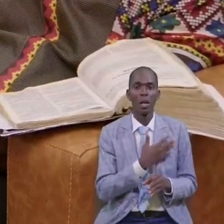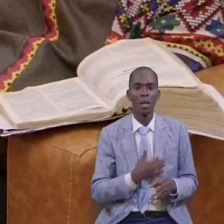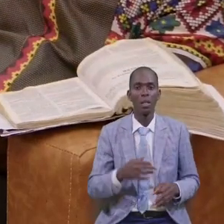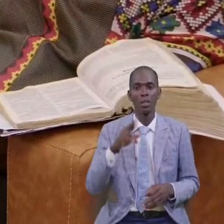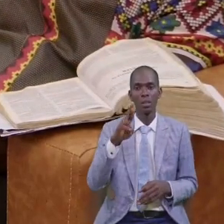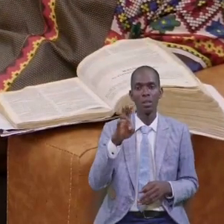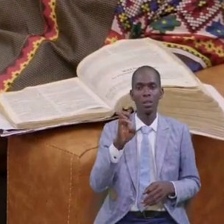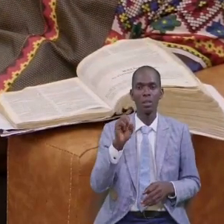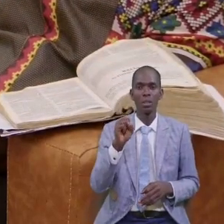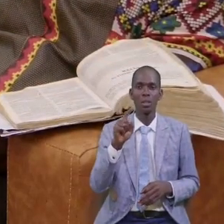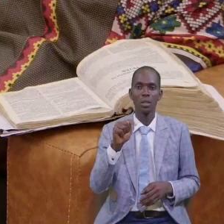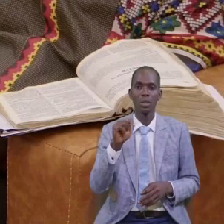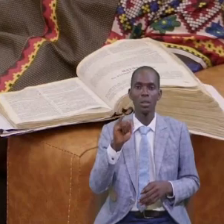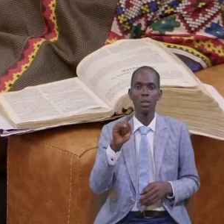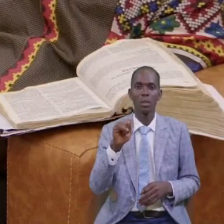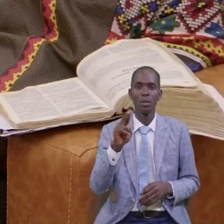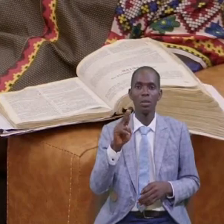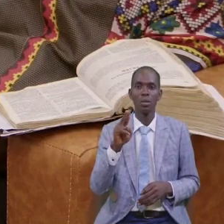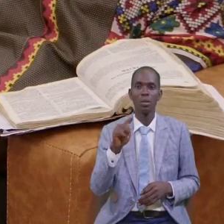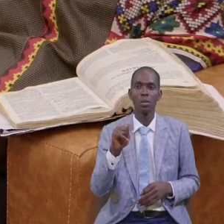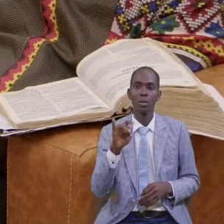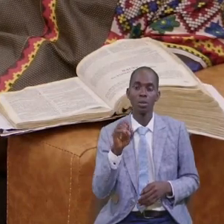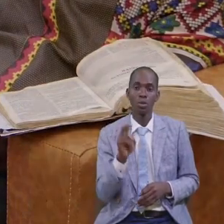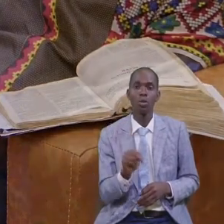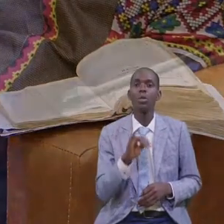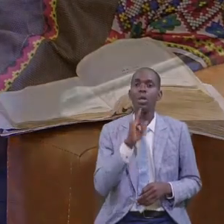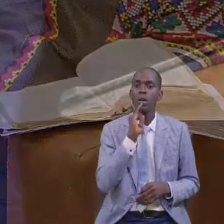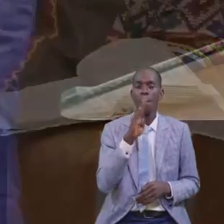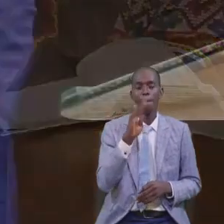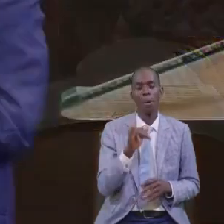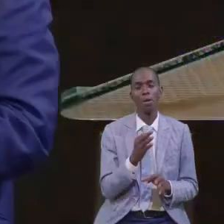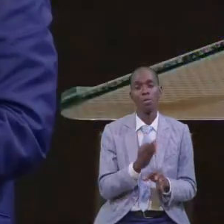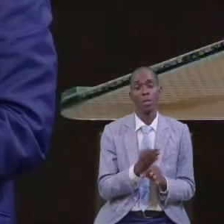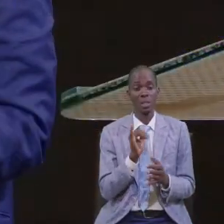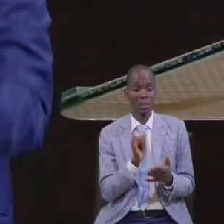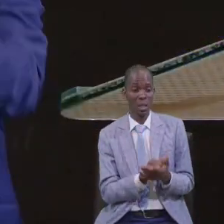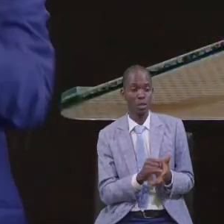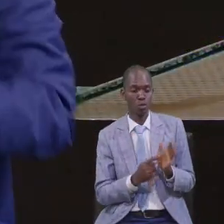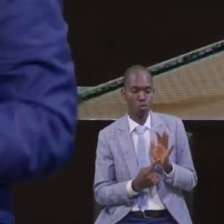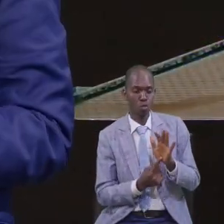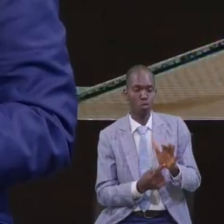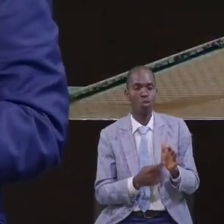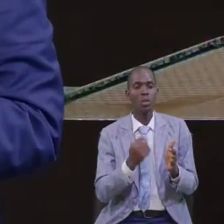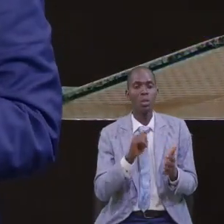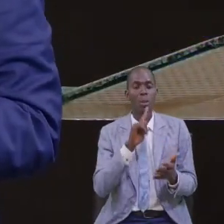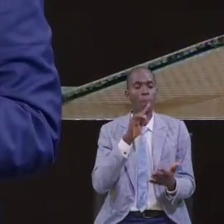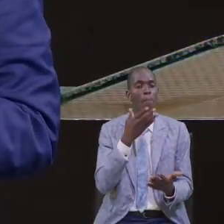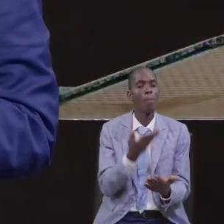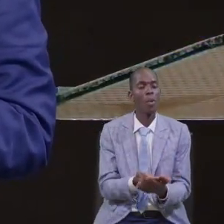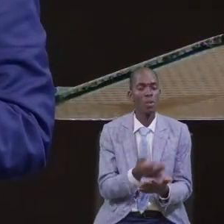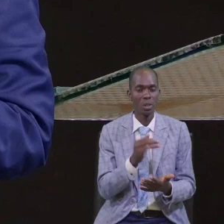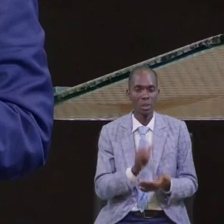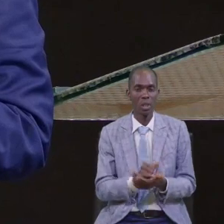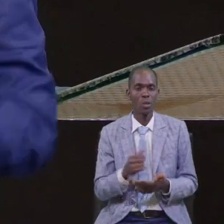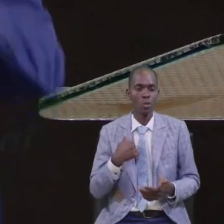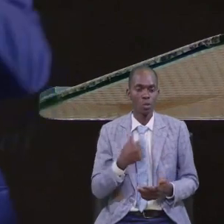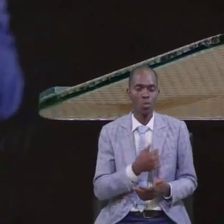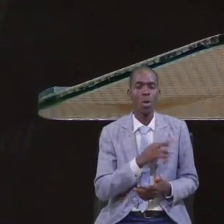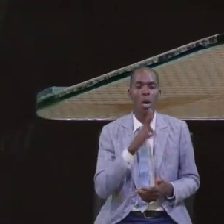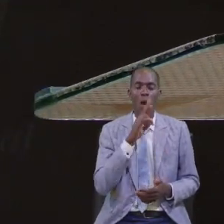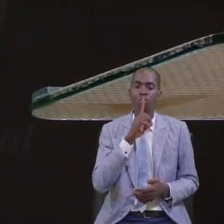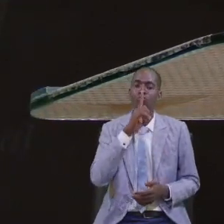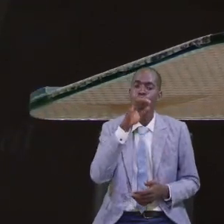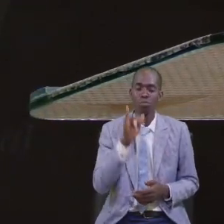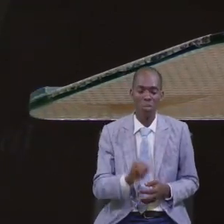faith, because it's the restitution that shows and gives the evidence that we're truly